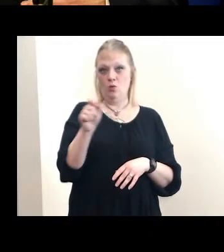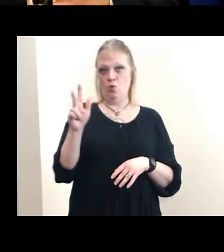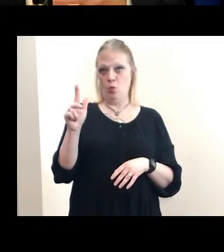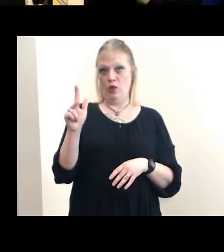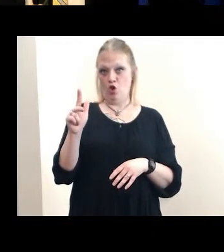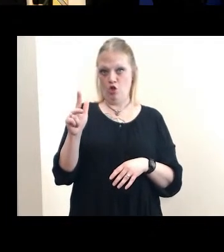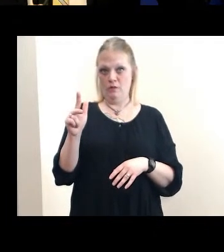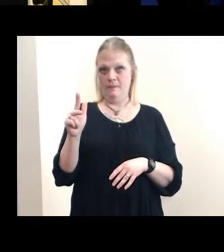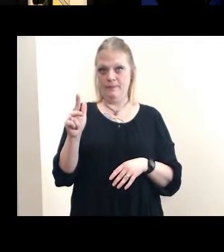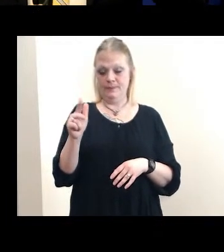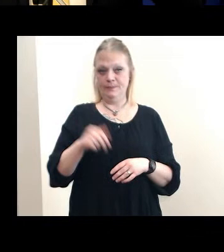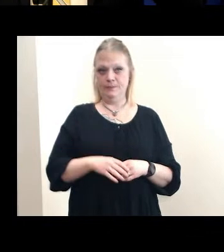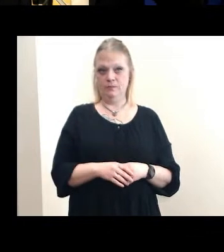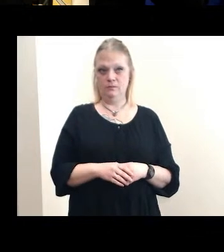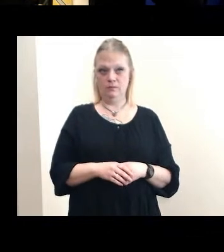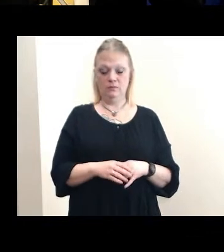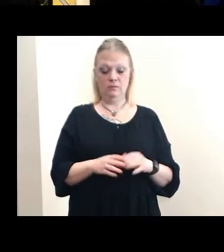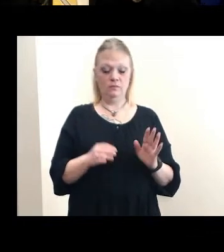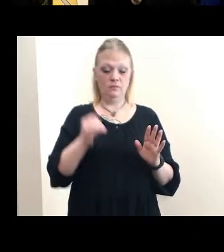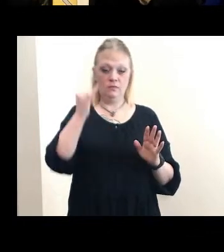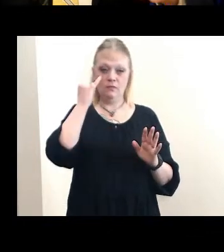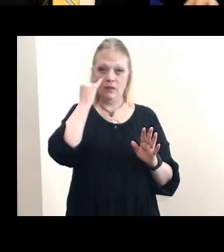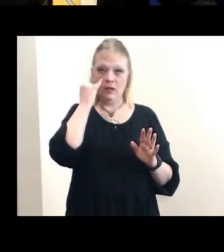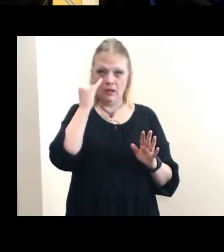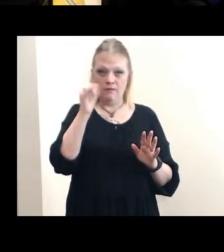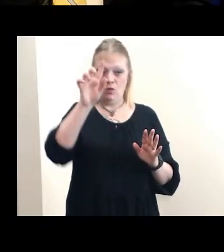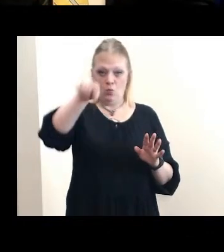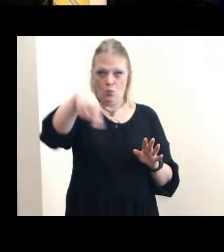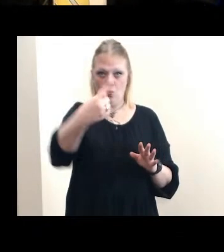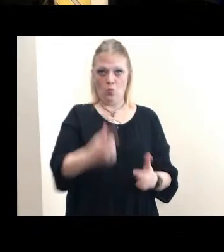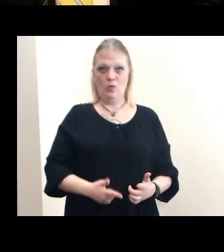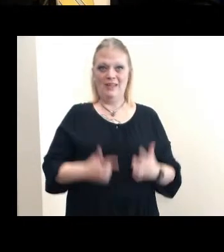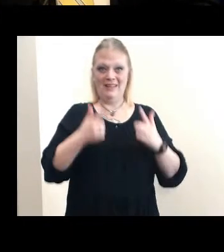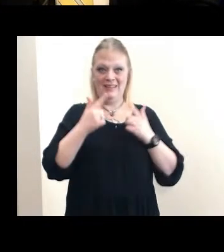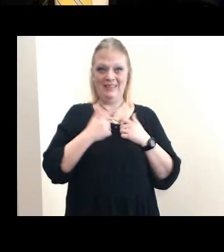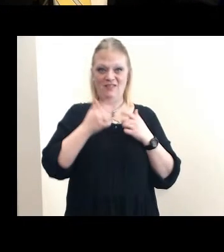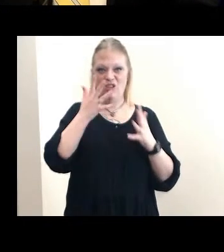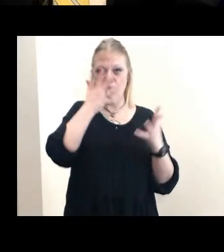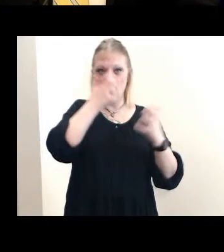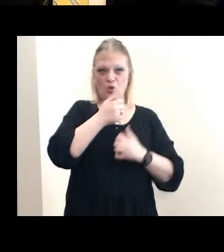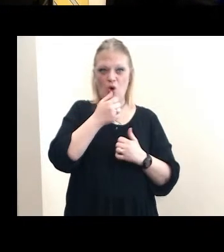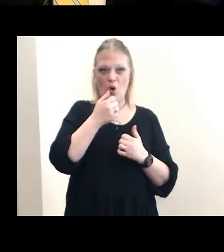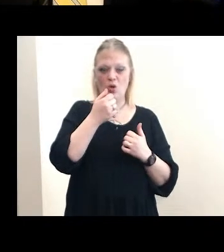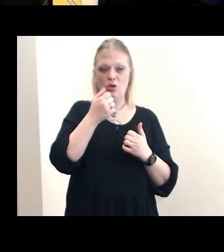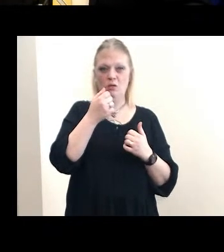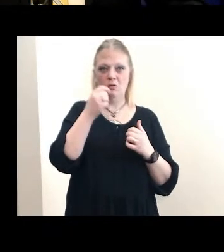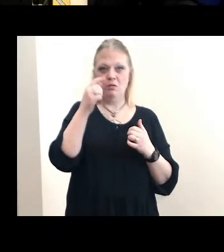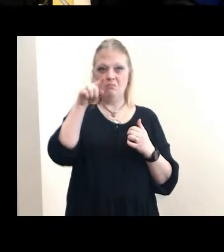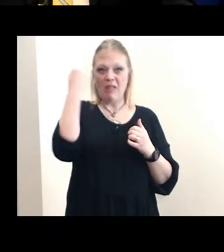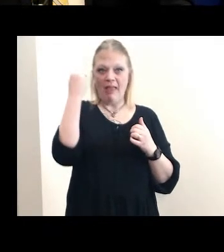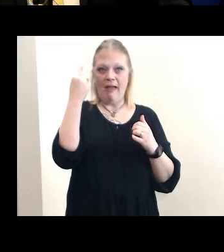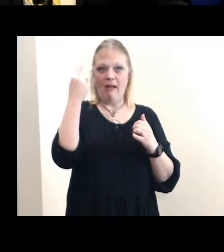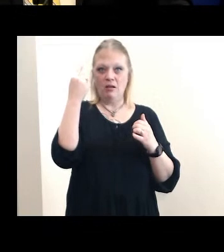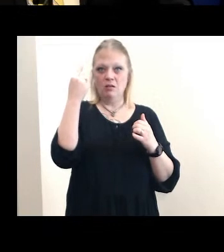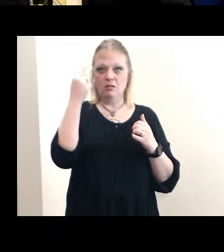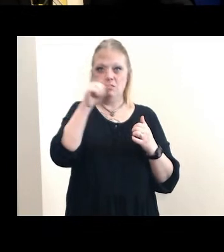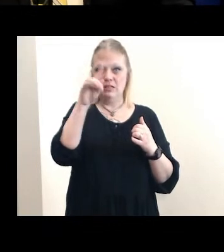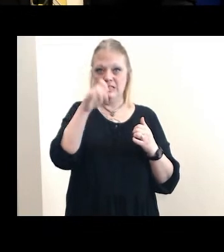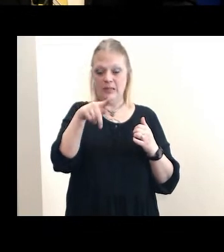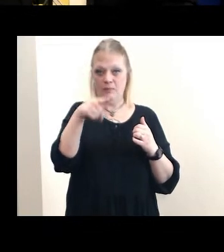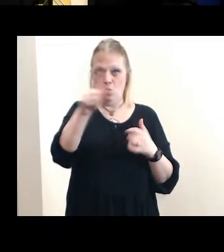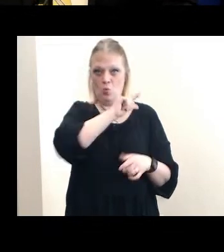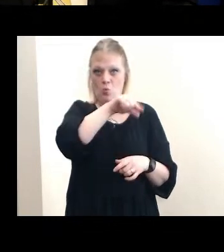23rd. If you only live in the zip codes in the bold, the dark color, the black, you can qualify